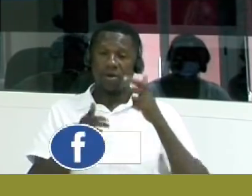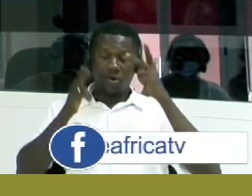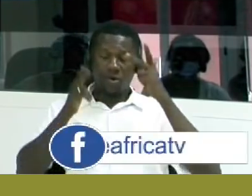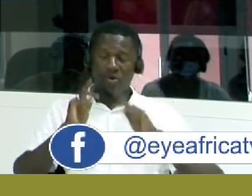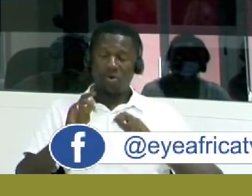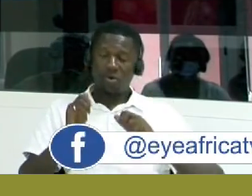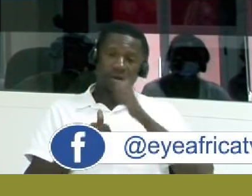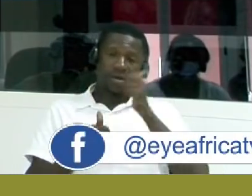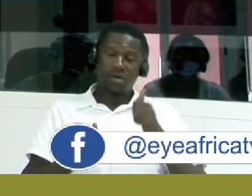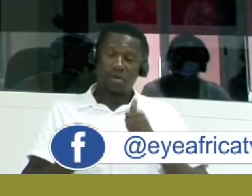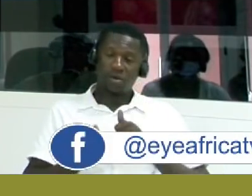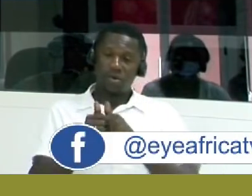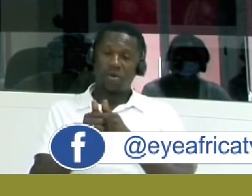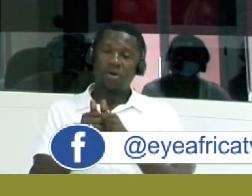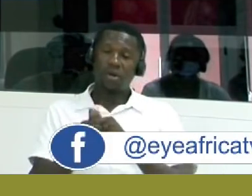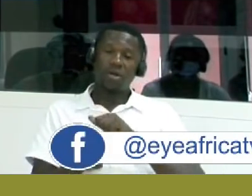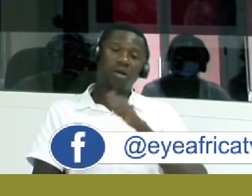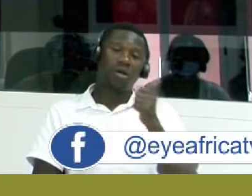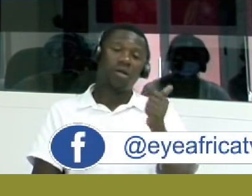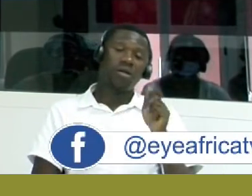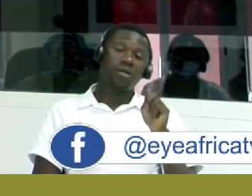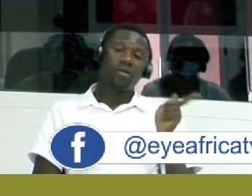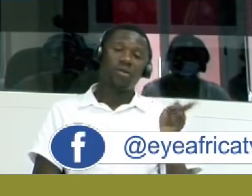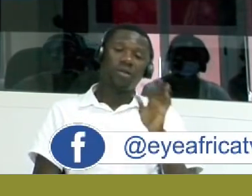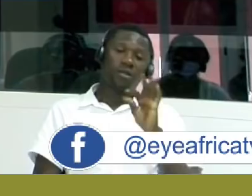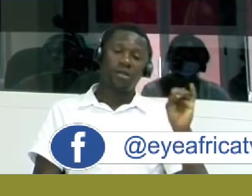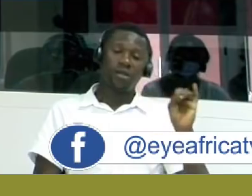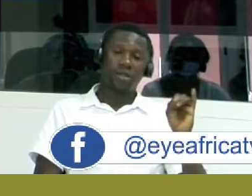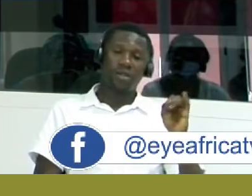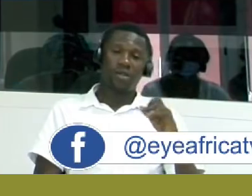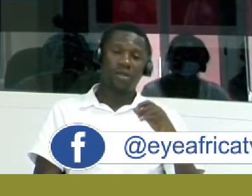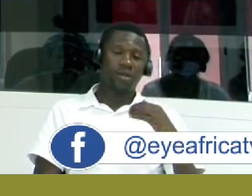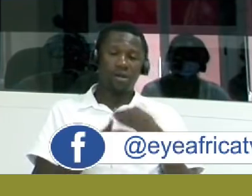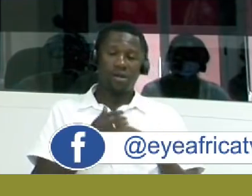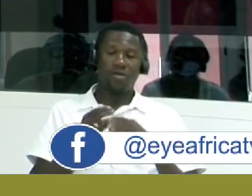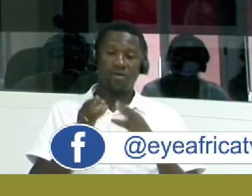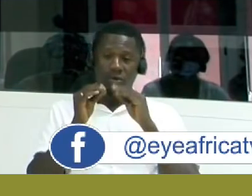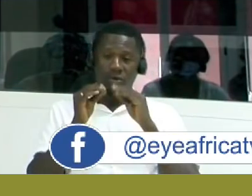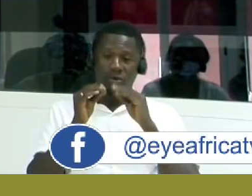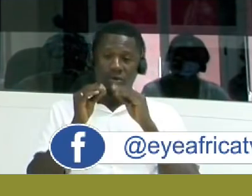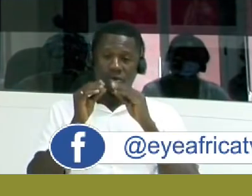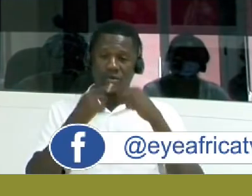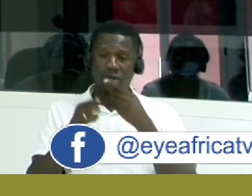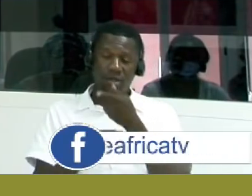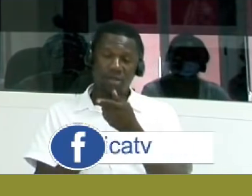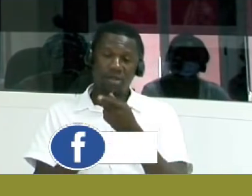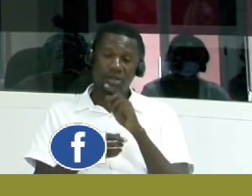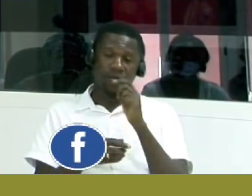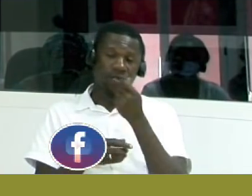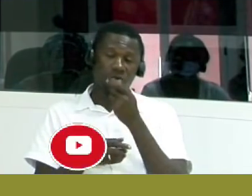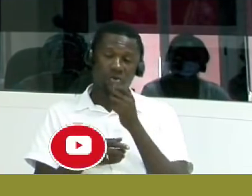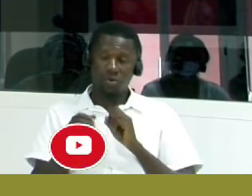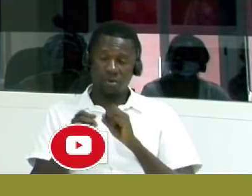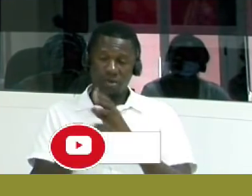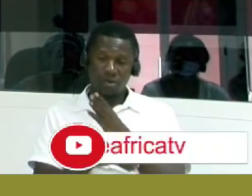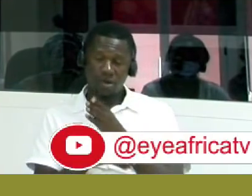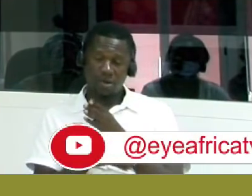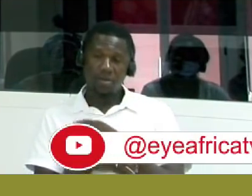and order at GTTI did not mention this fact? Well, it's a fact that was said.